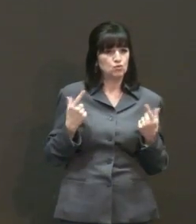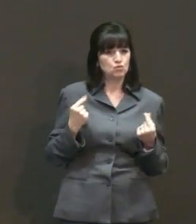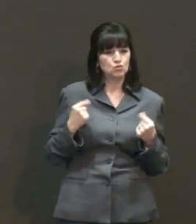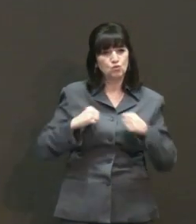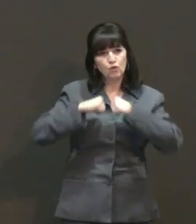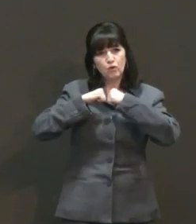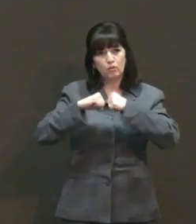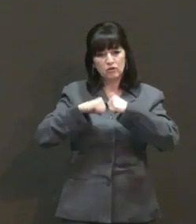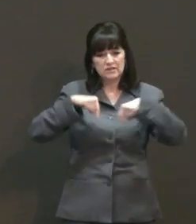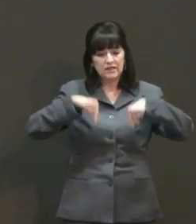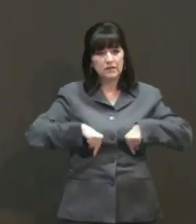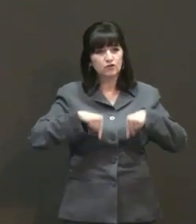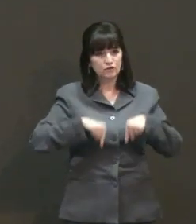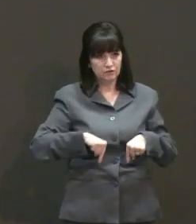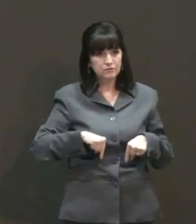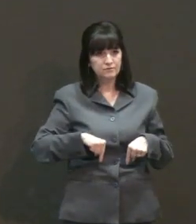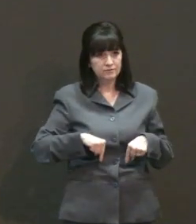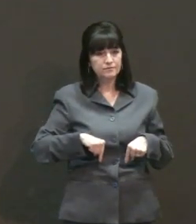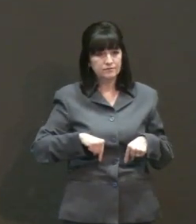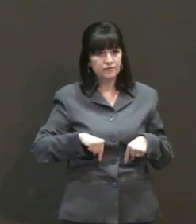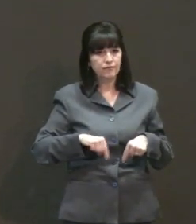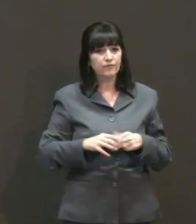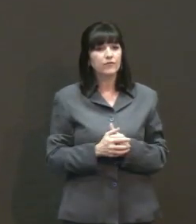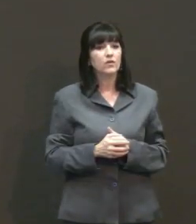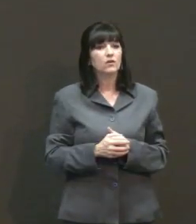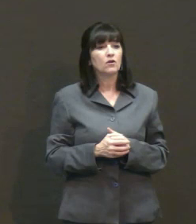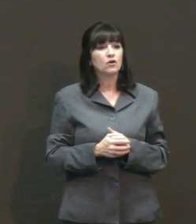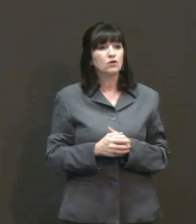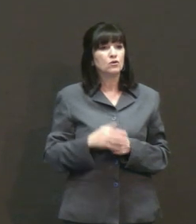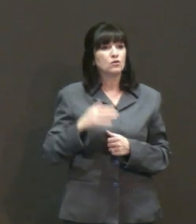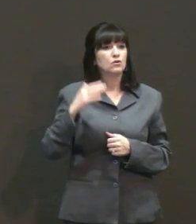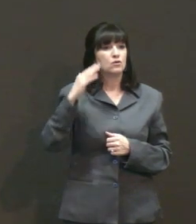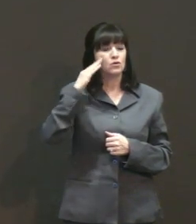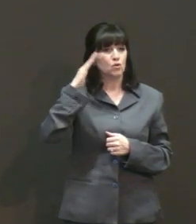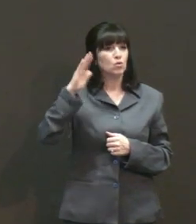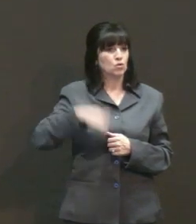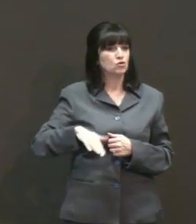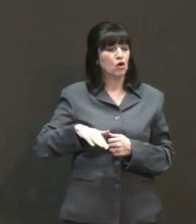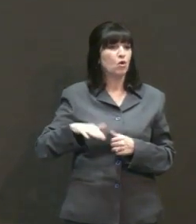work. We know that first big wave was in the state of